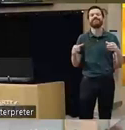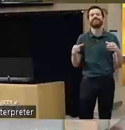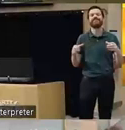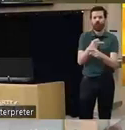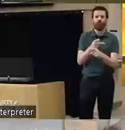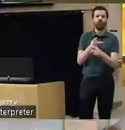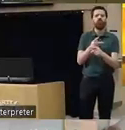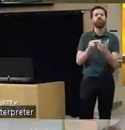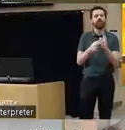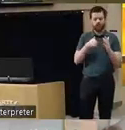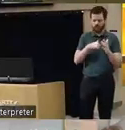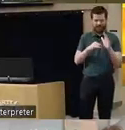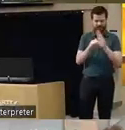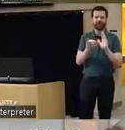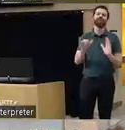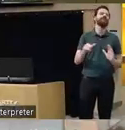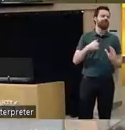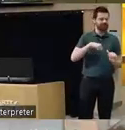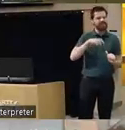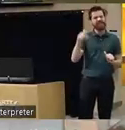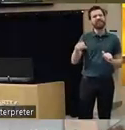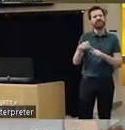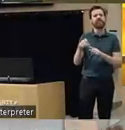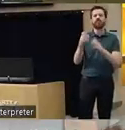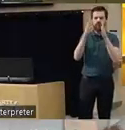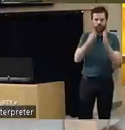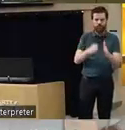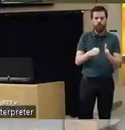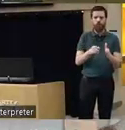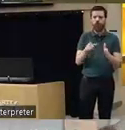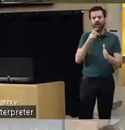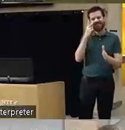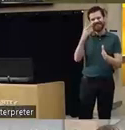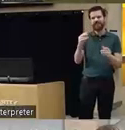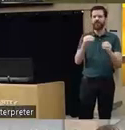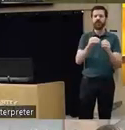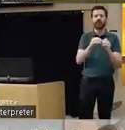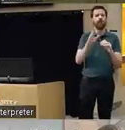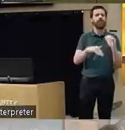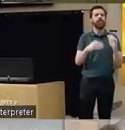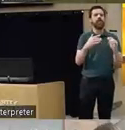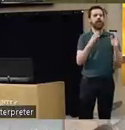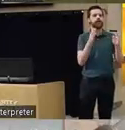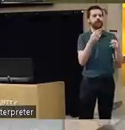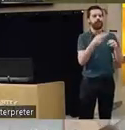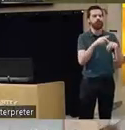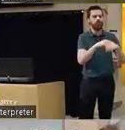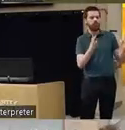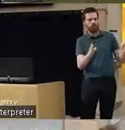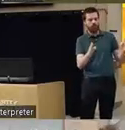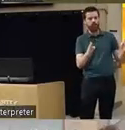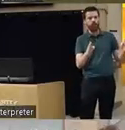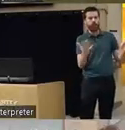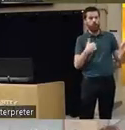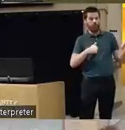we identify the need for someone who does need to see someone over a longer course of period than we longer course of time than we